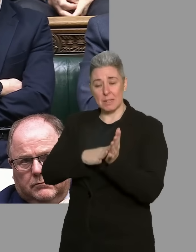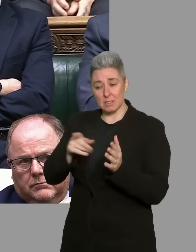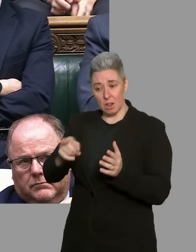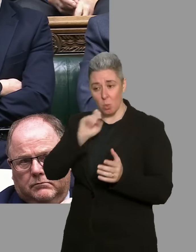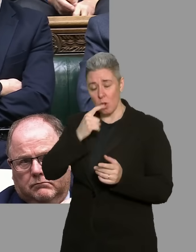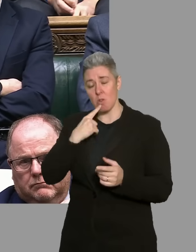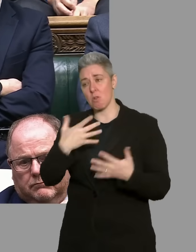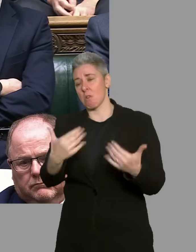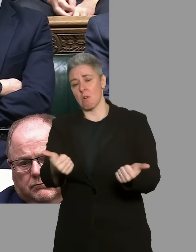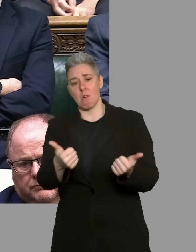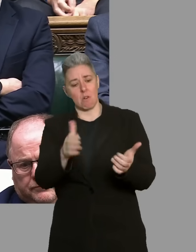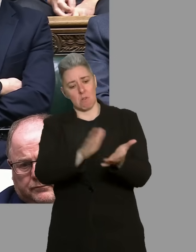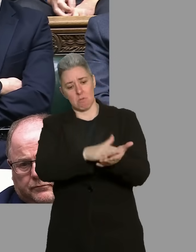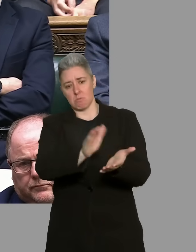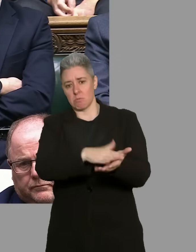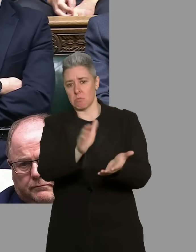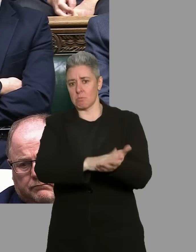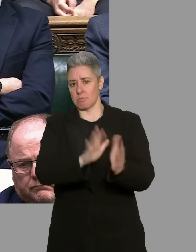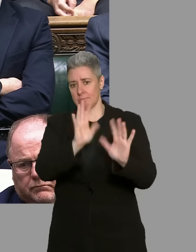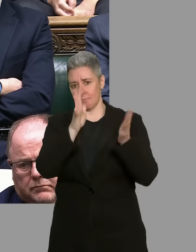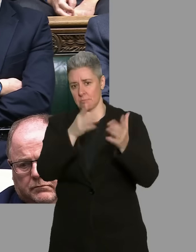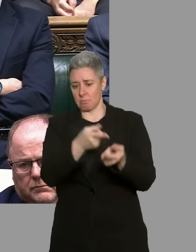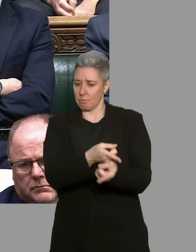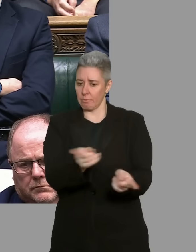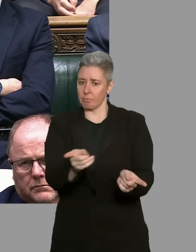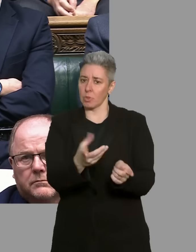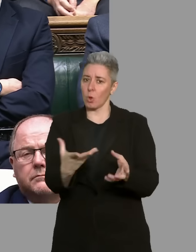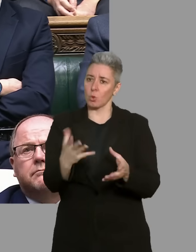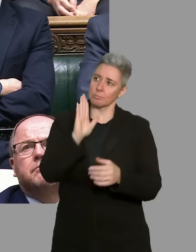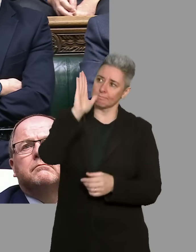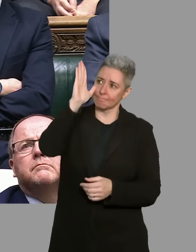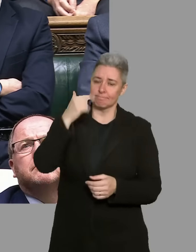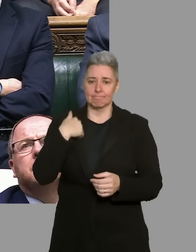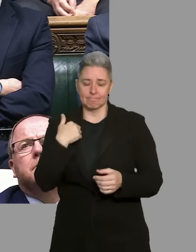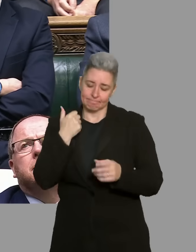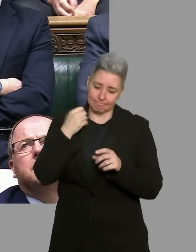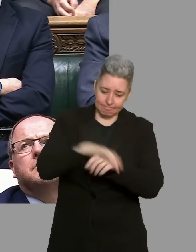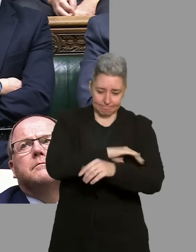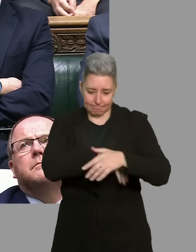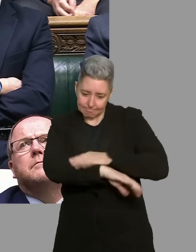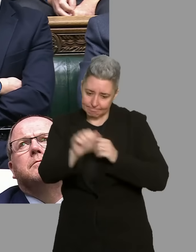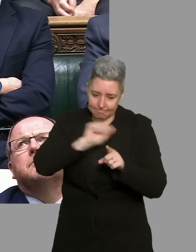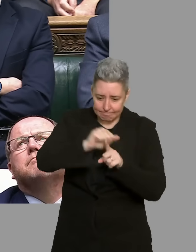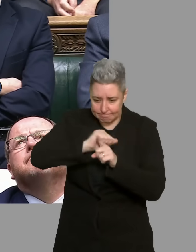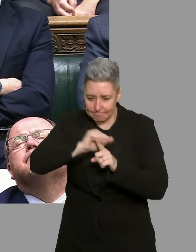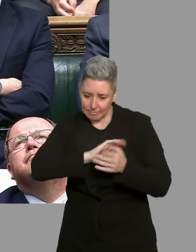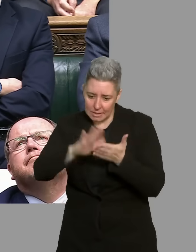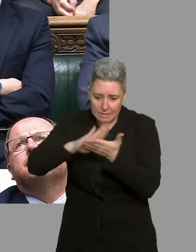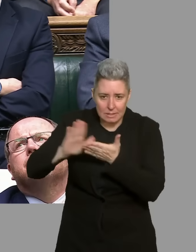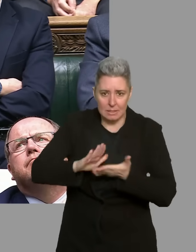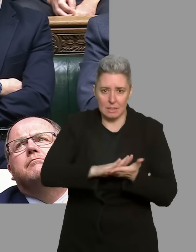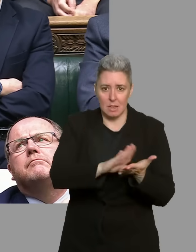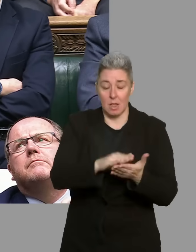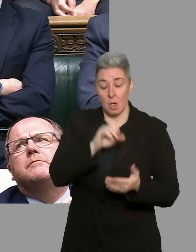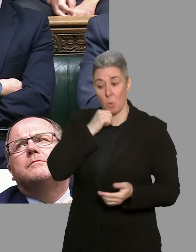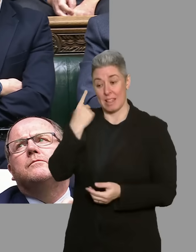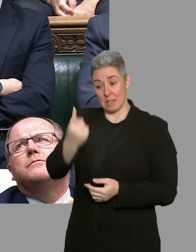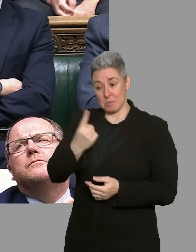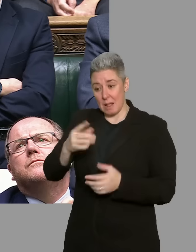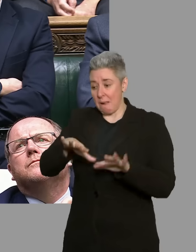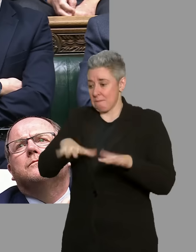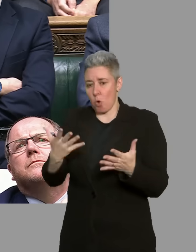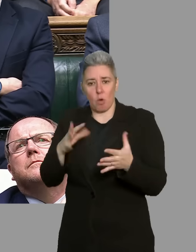their extraordinary efforts? And will he, or the relevant minister, meet with me to ensure that the coastline